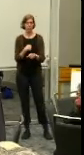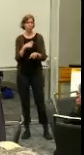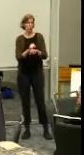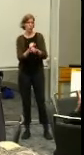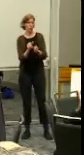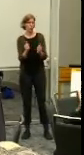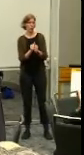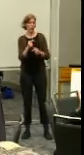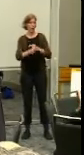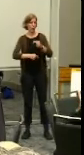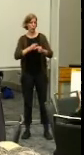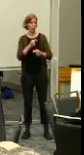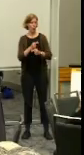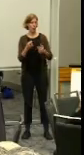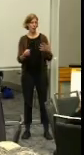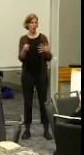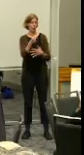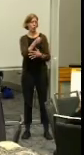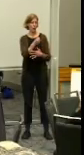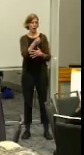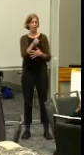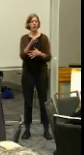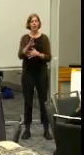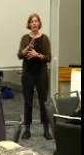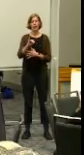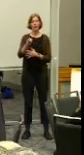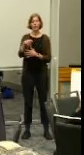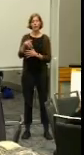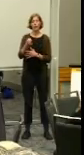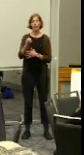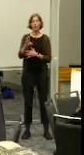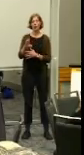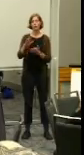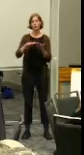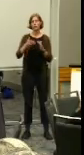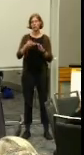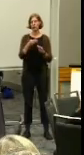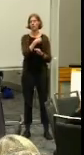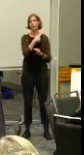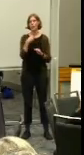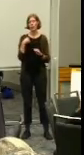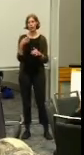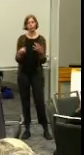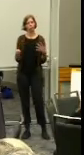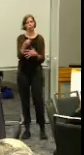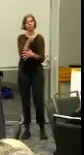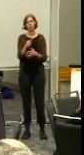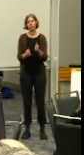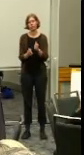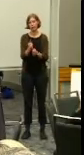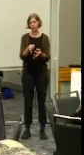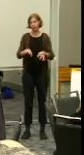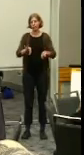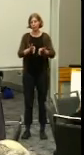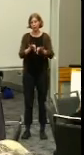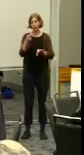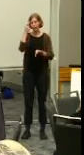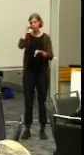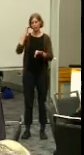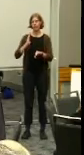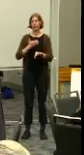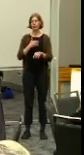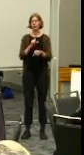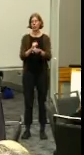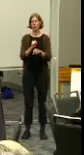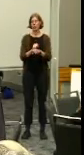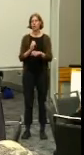much focused on our BIPOC community members, thinking very much about how we are culturally congruent for the work that we do. So you look at all of the programs that we run,